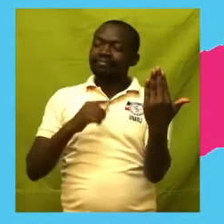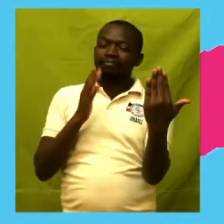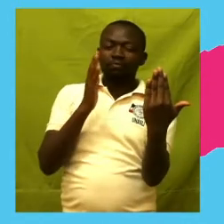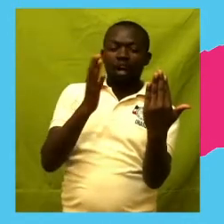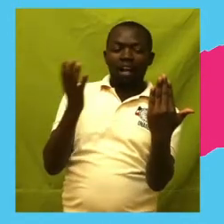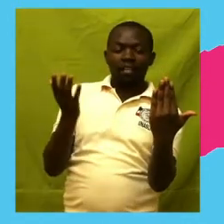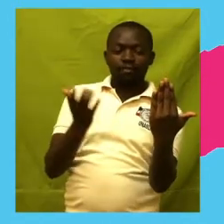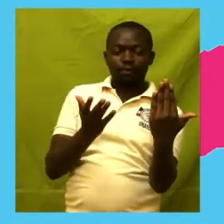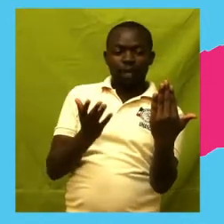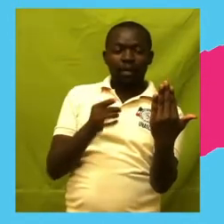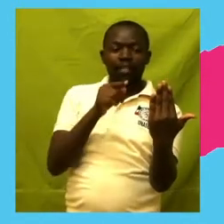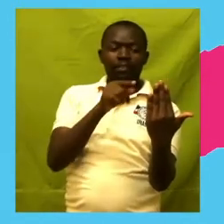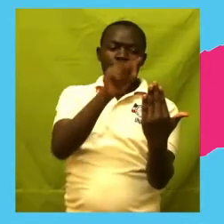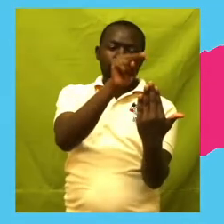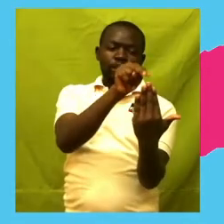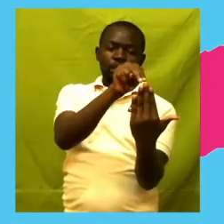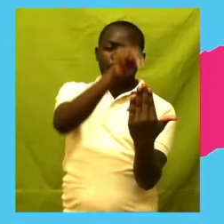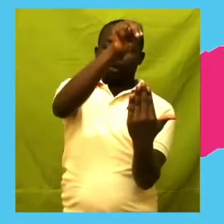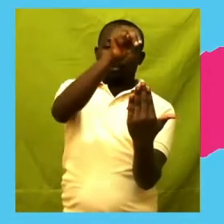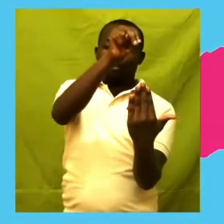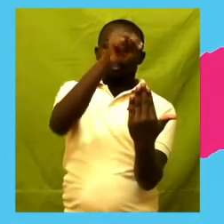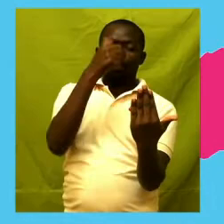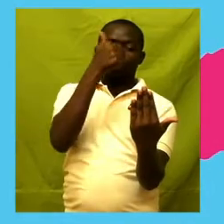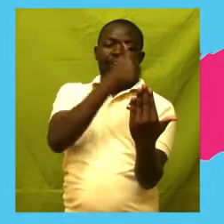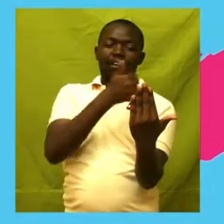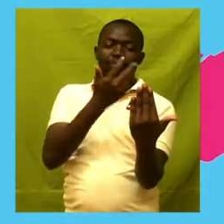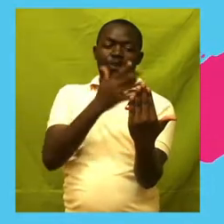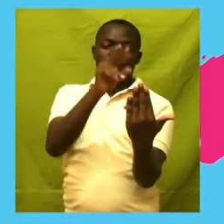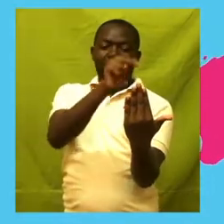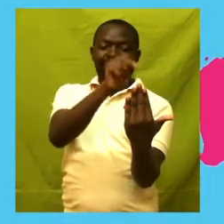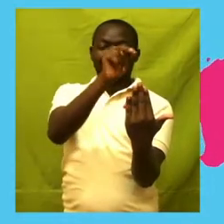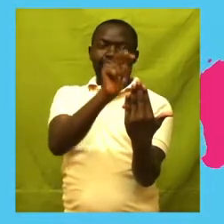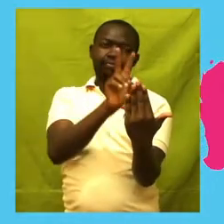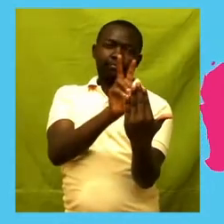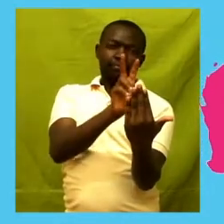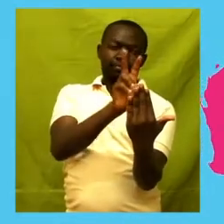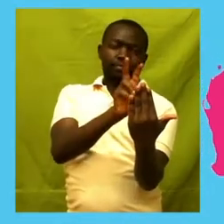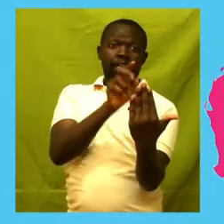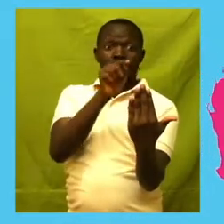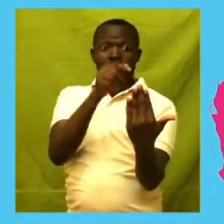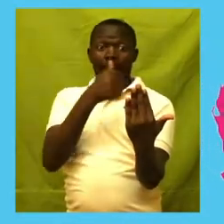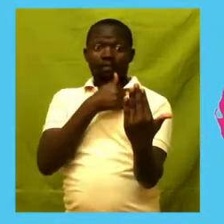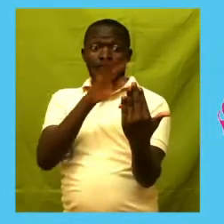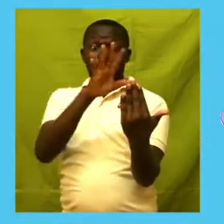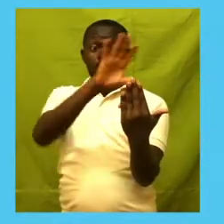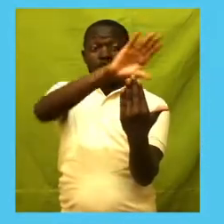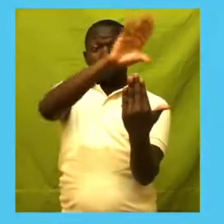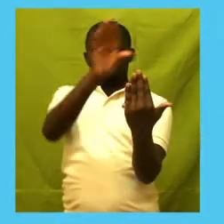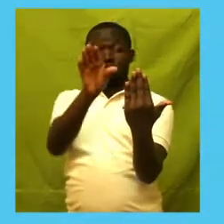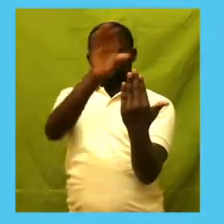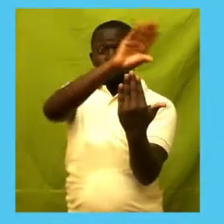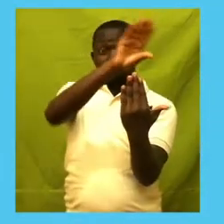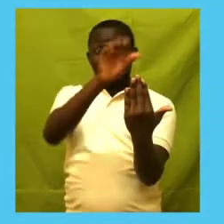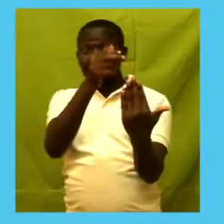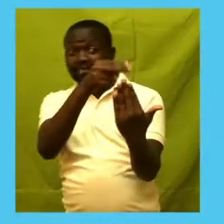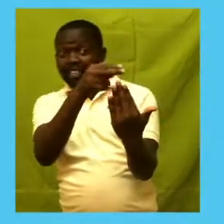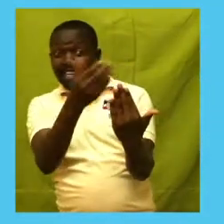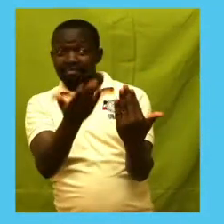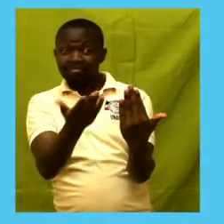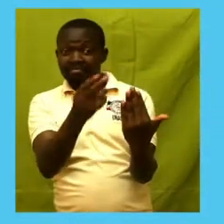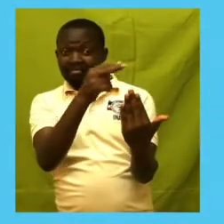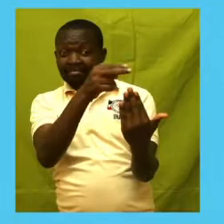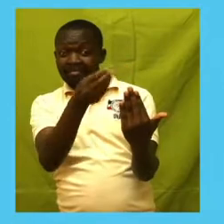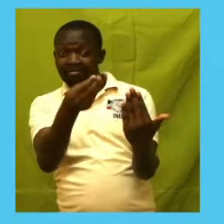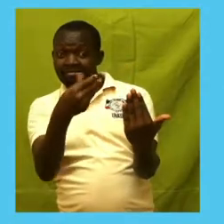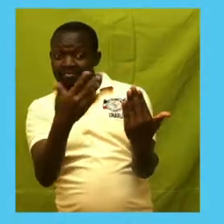Let's look at the north of Africa. There is a water body. Can you give me the